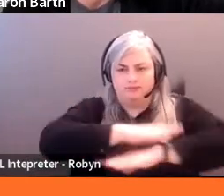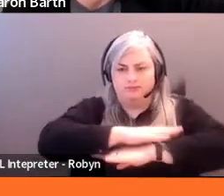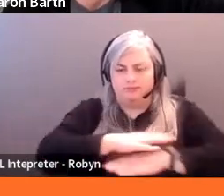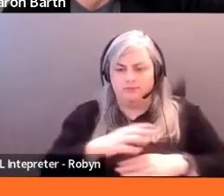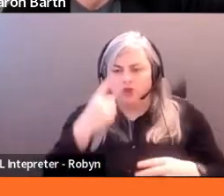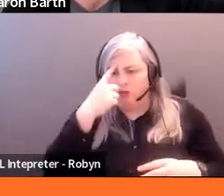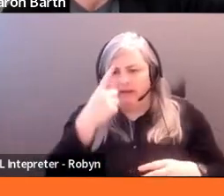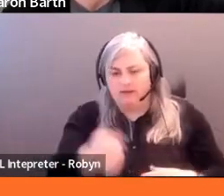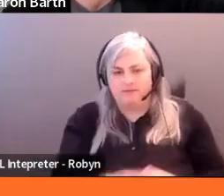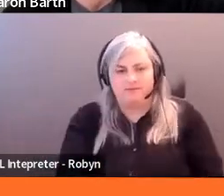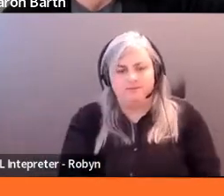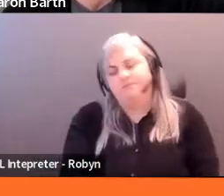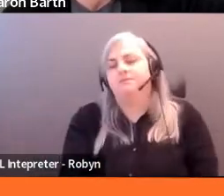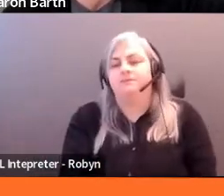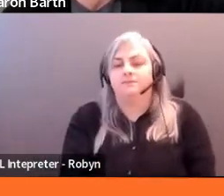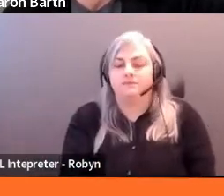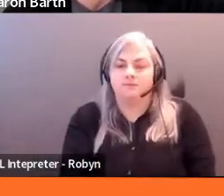What do you think?